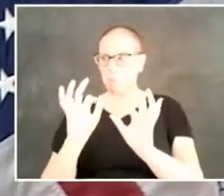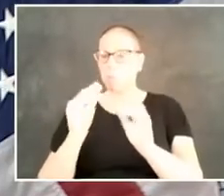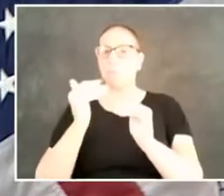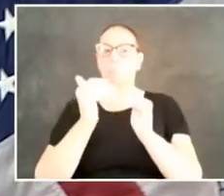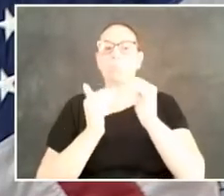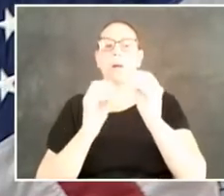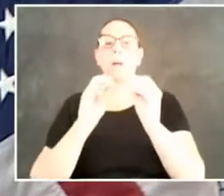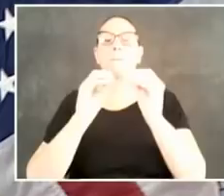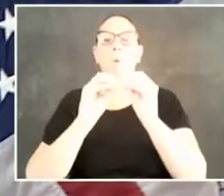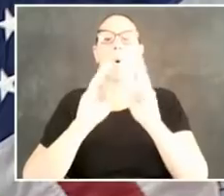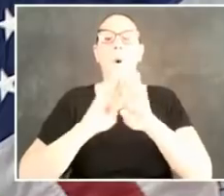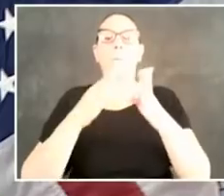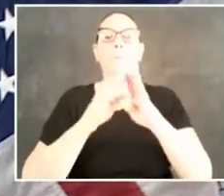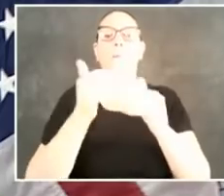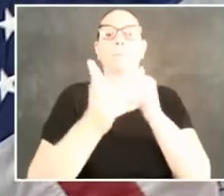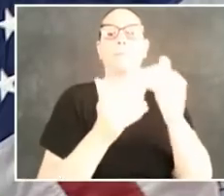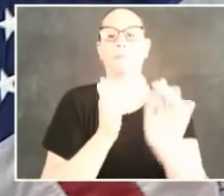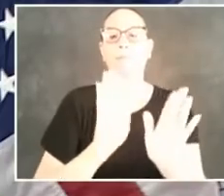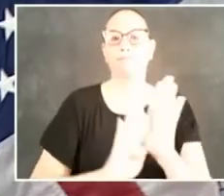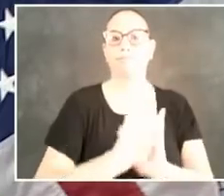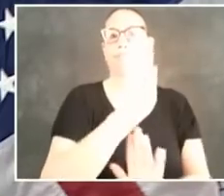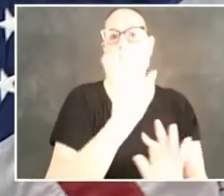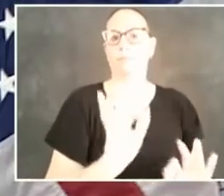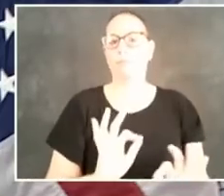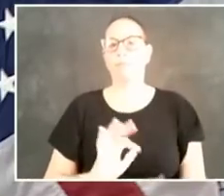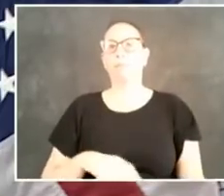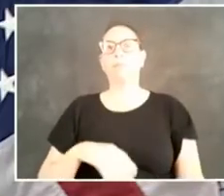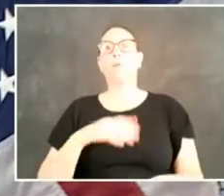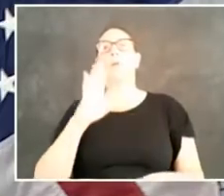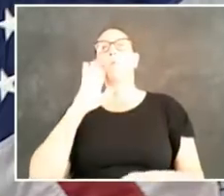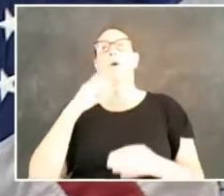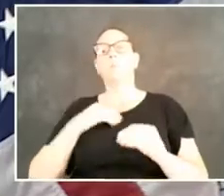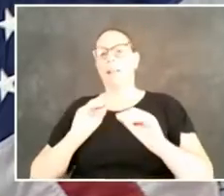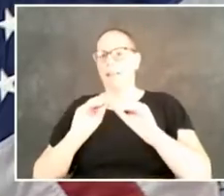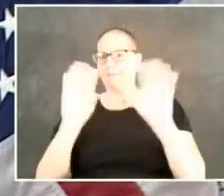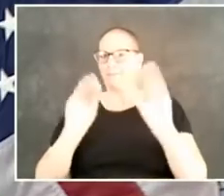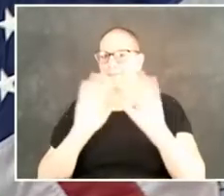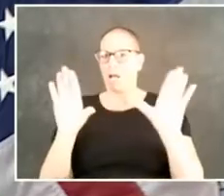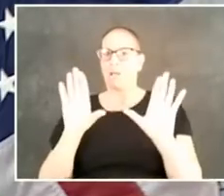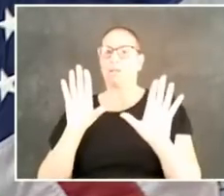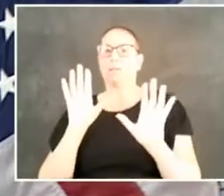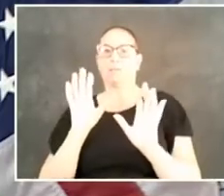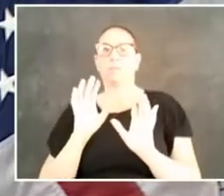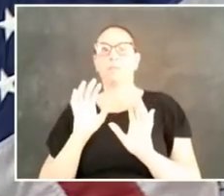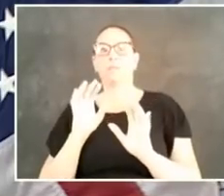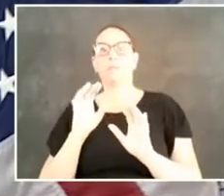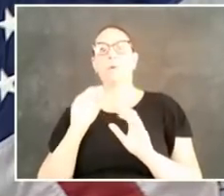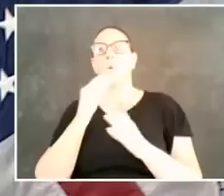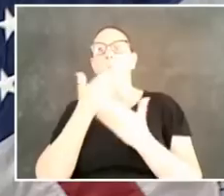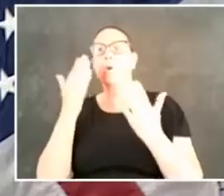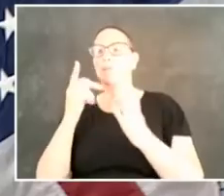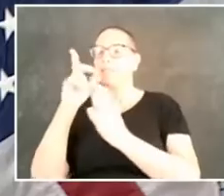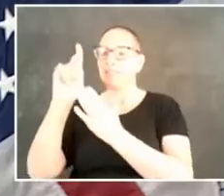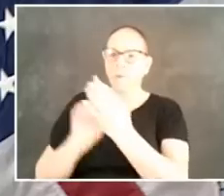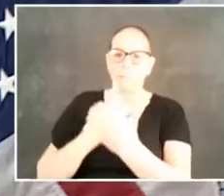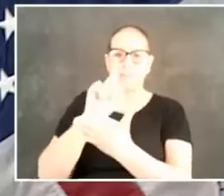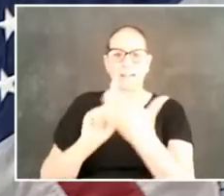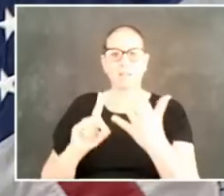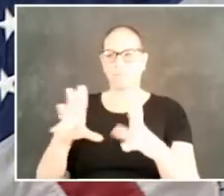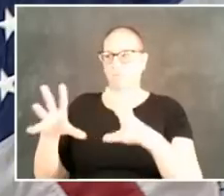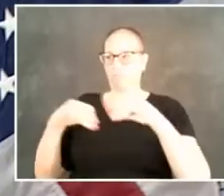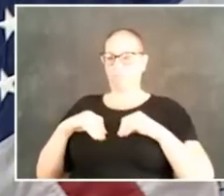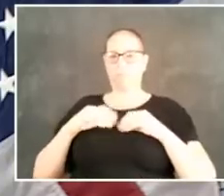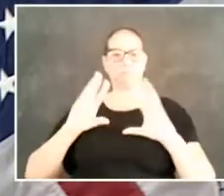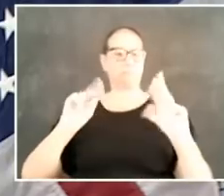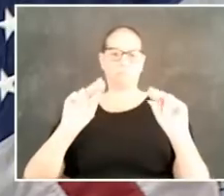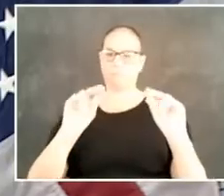But absolutely important to say no discrimination of any kind will be tolerated. We need to make those rules clear from the beginning, and we also need to let people know if